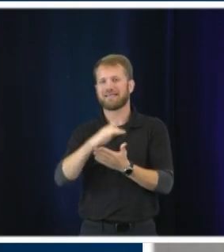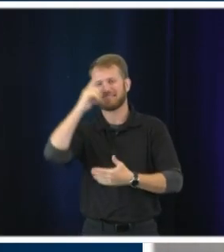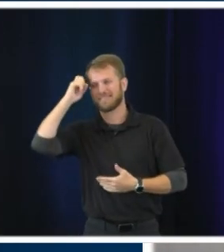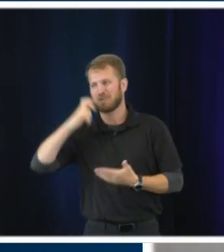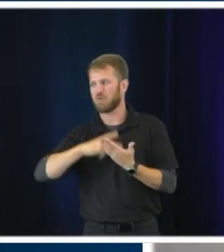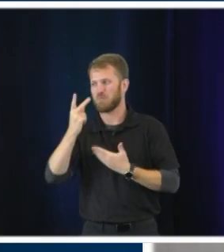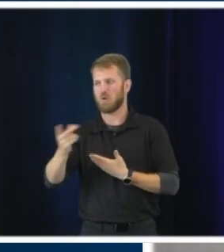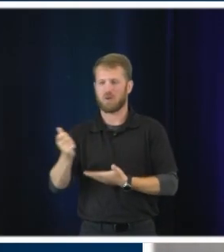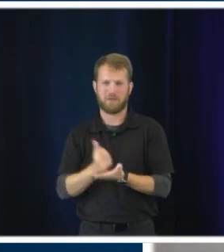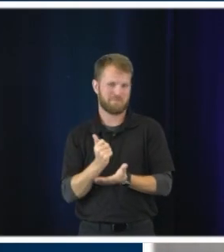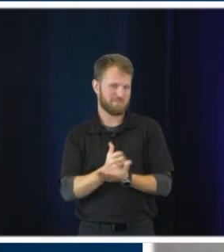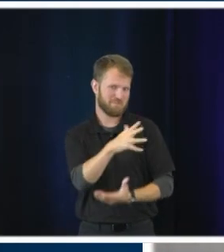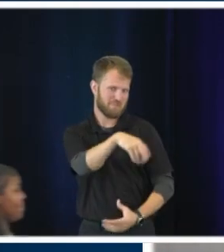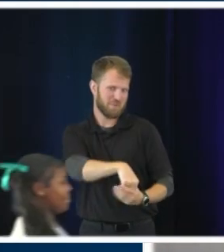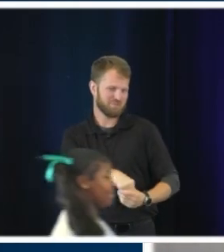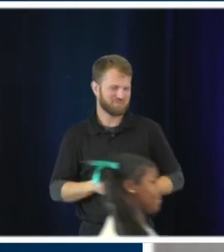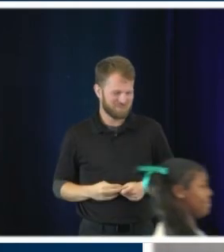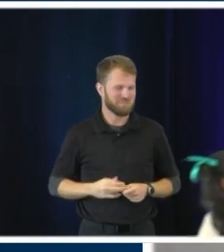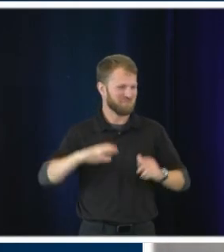programming.